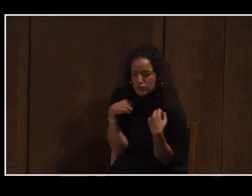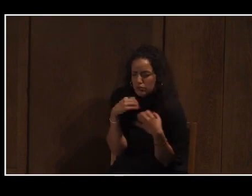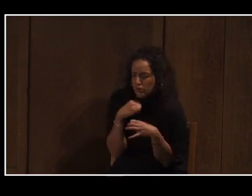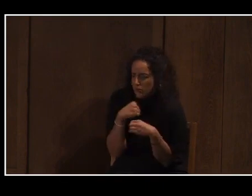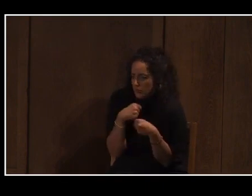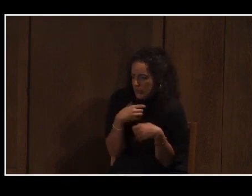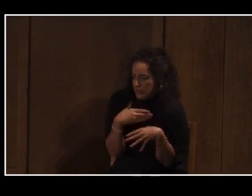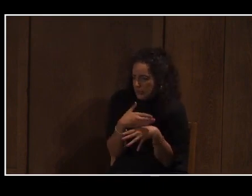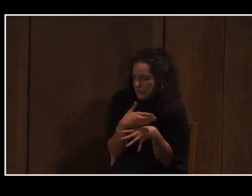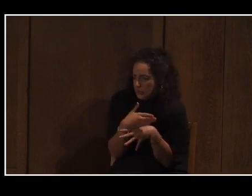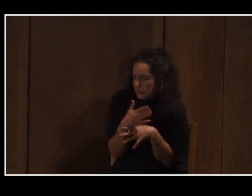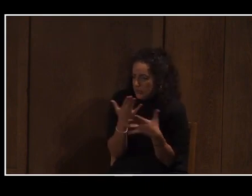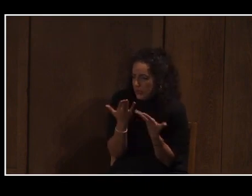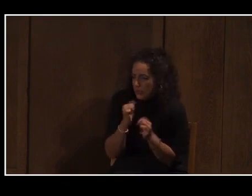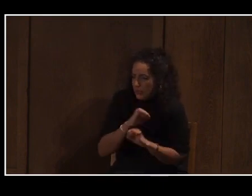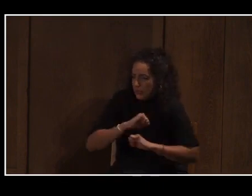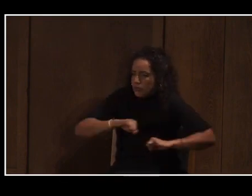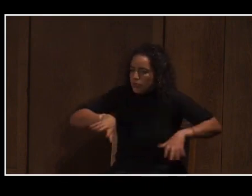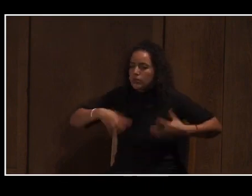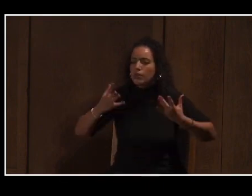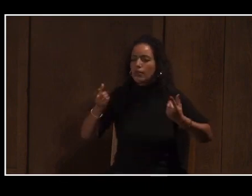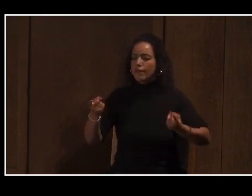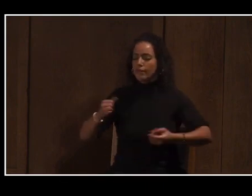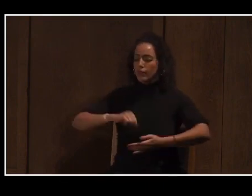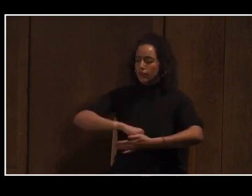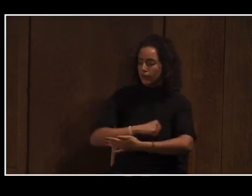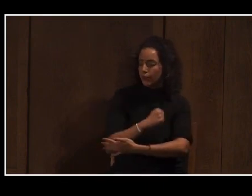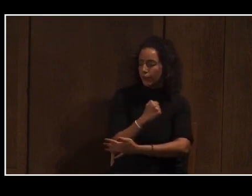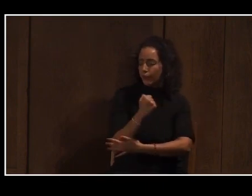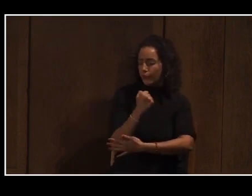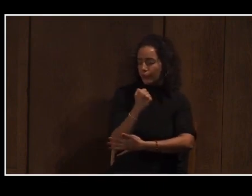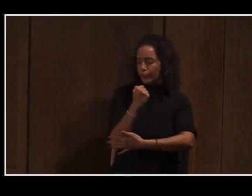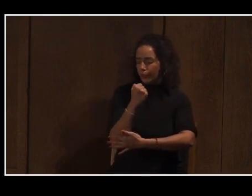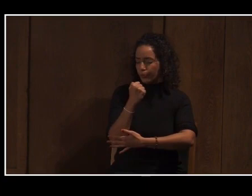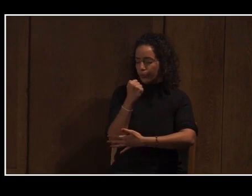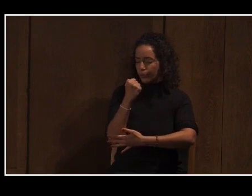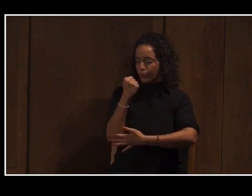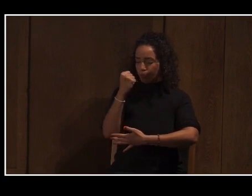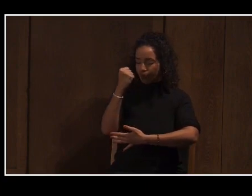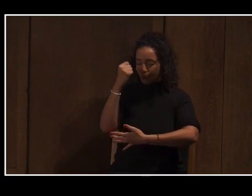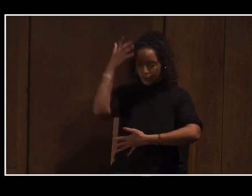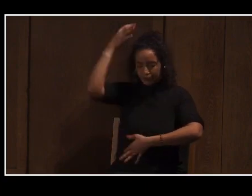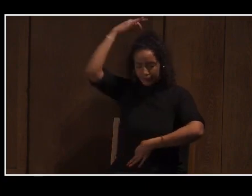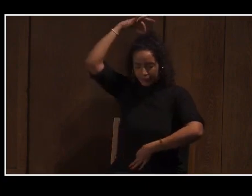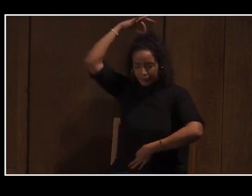space and just rise up through the crown of your head.